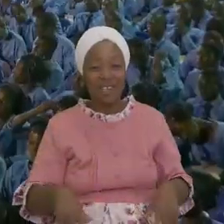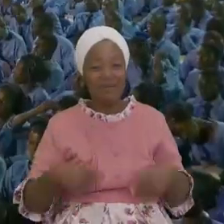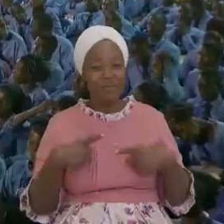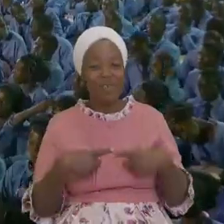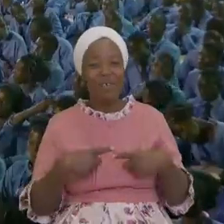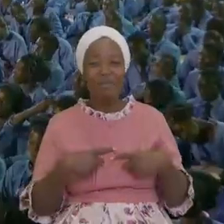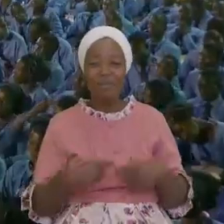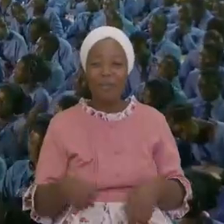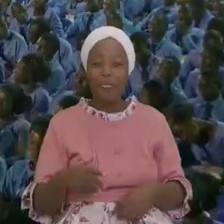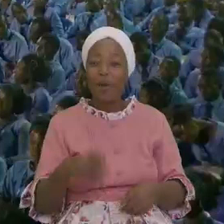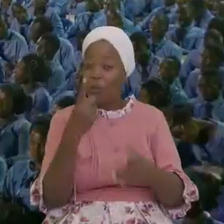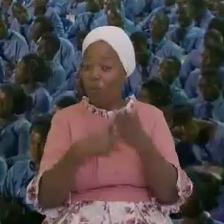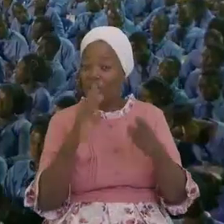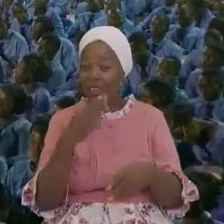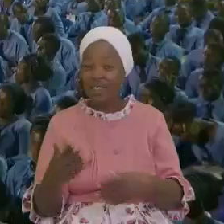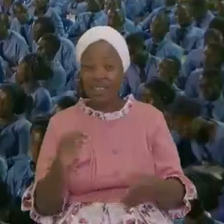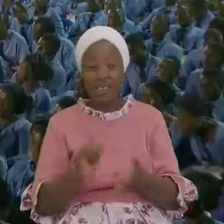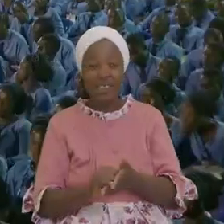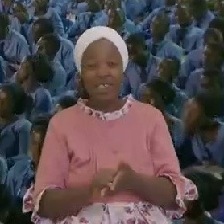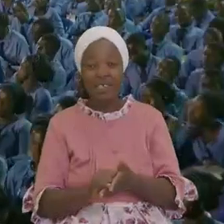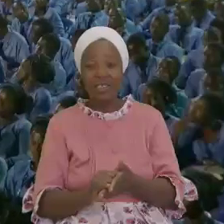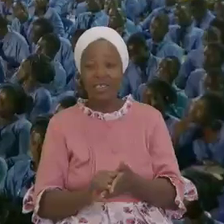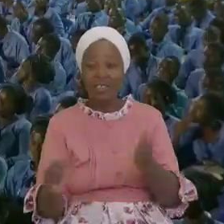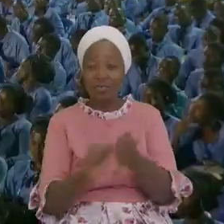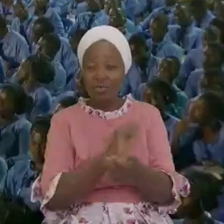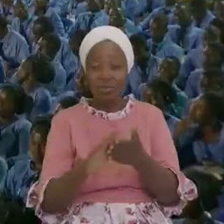what are the things that abates people's lives,